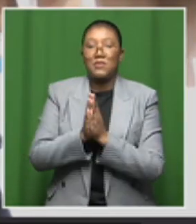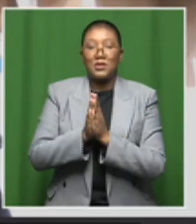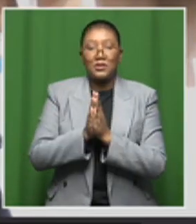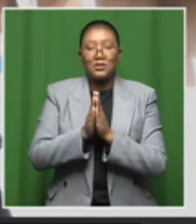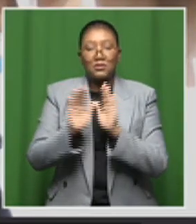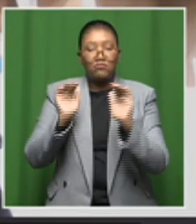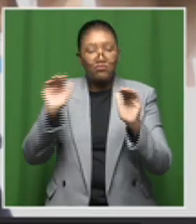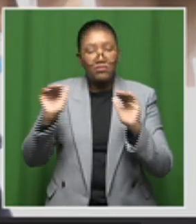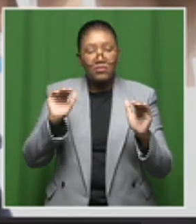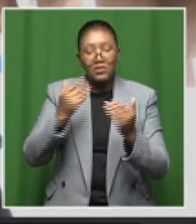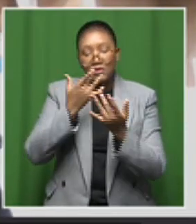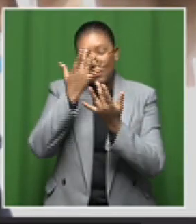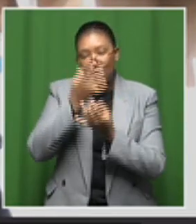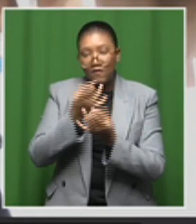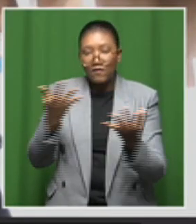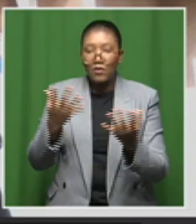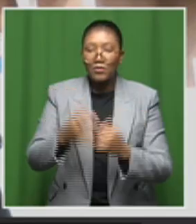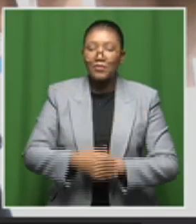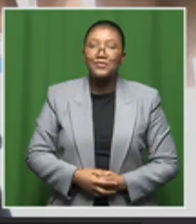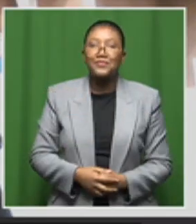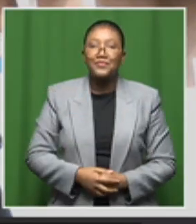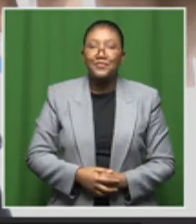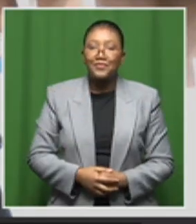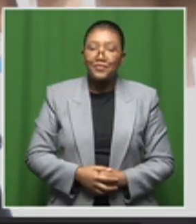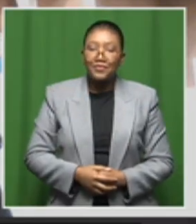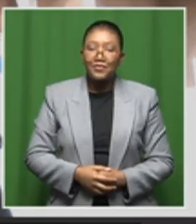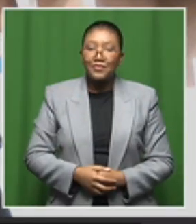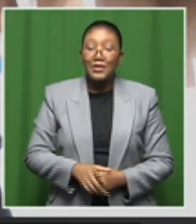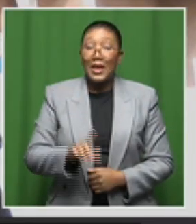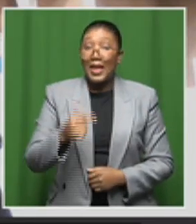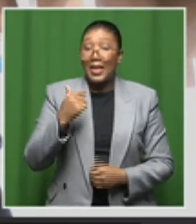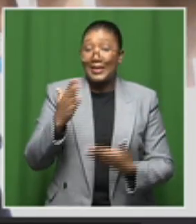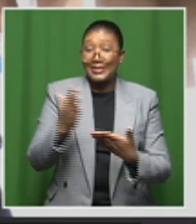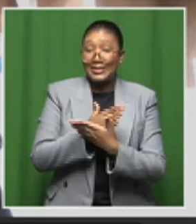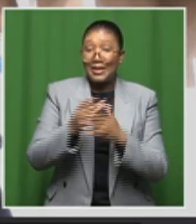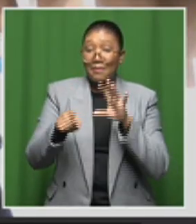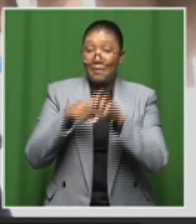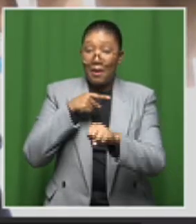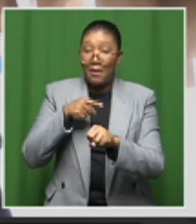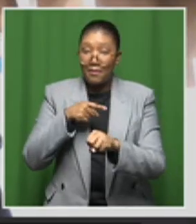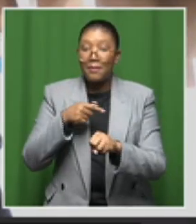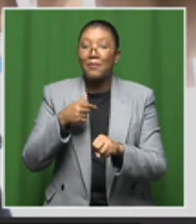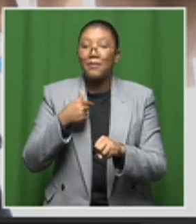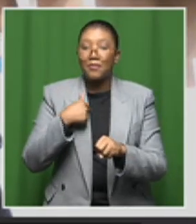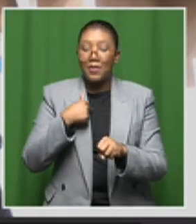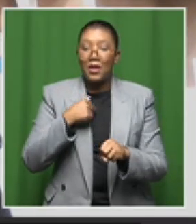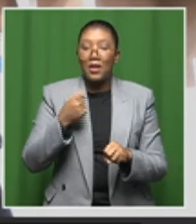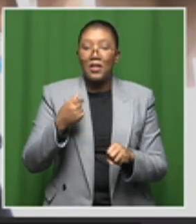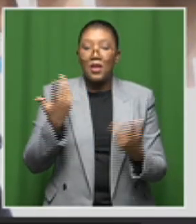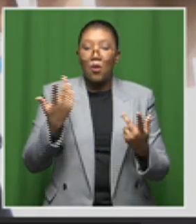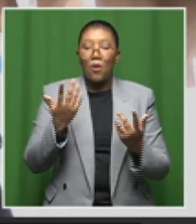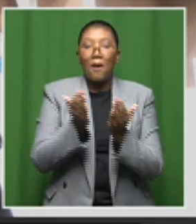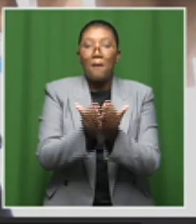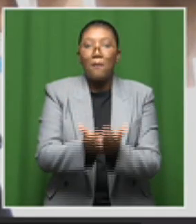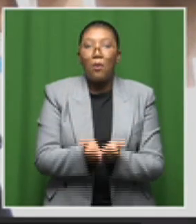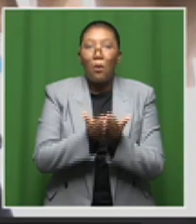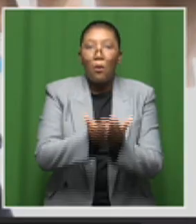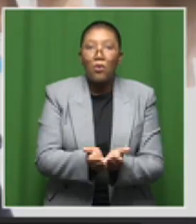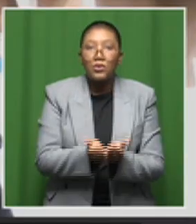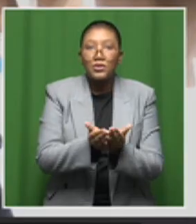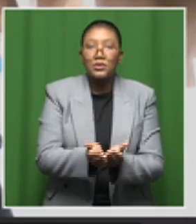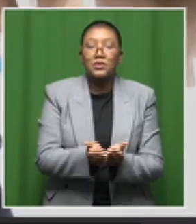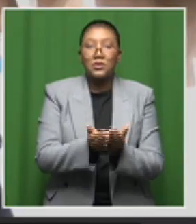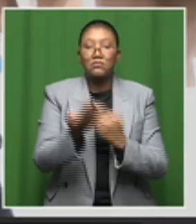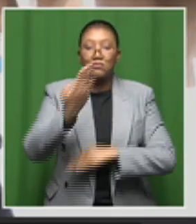we can act. Yeah. What we've been able to do in some instances is block these at the ports of entry. Hence, the collaboration with the